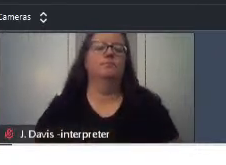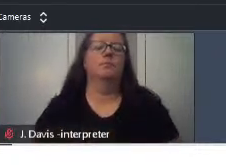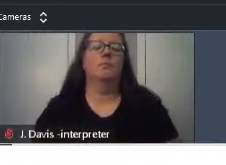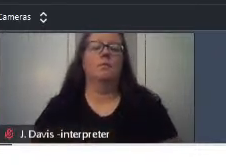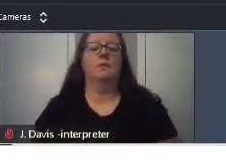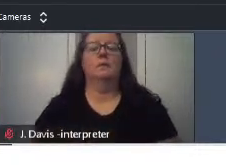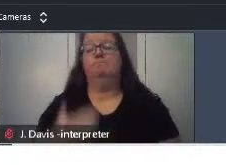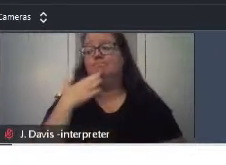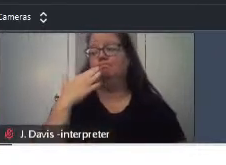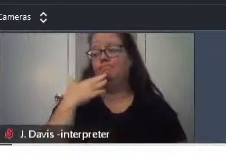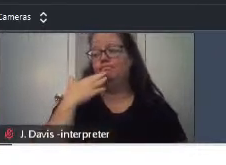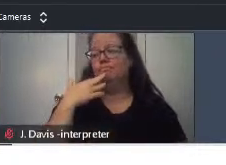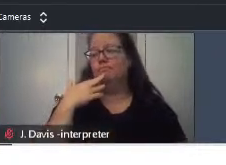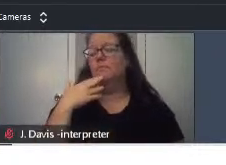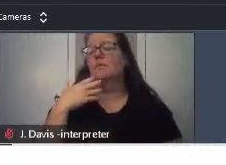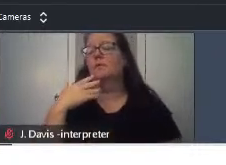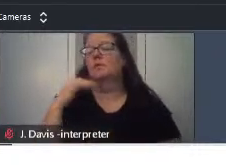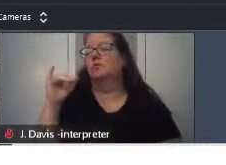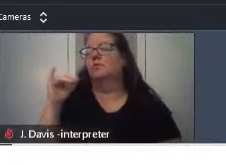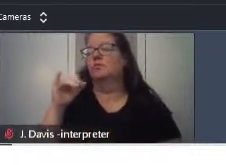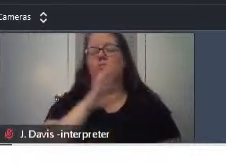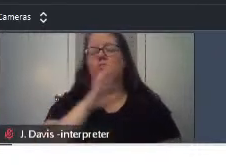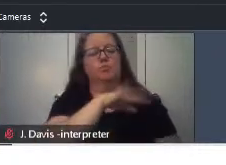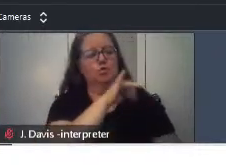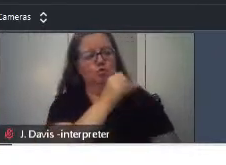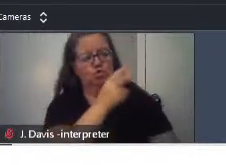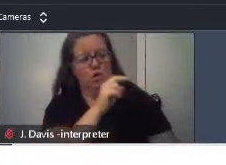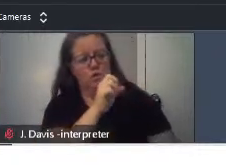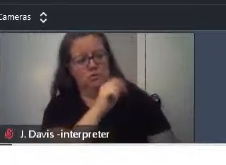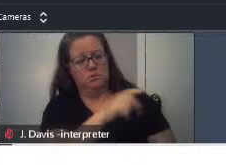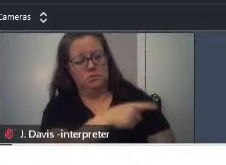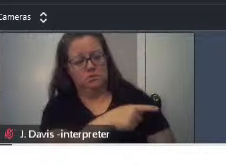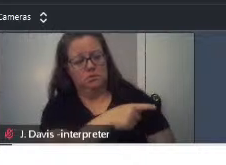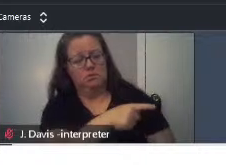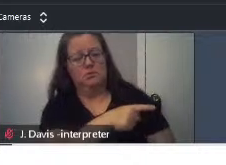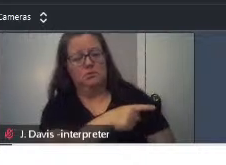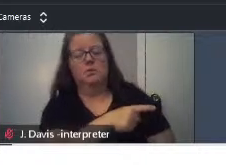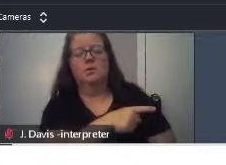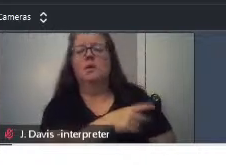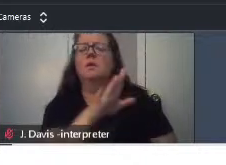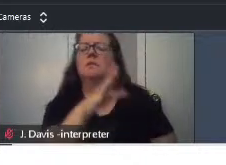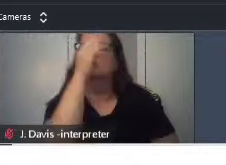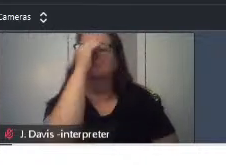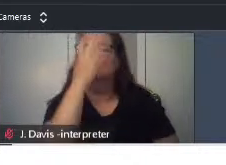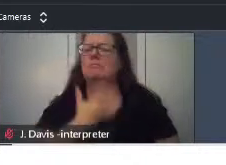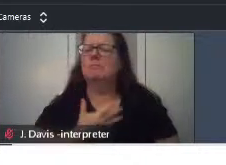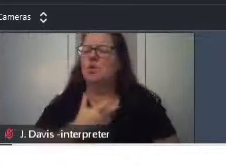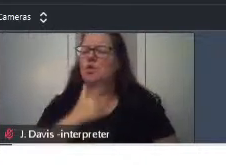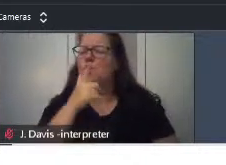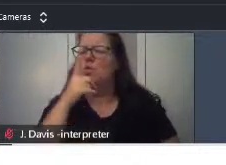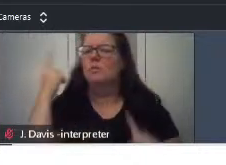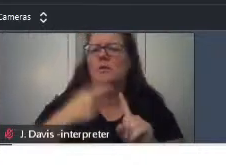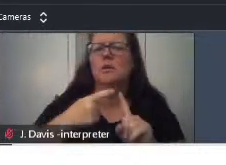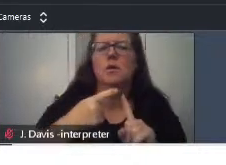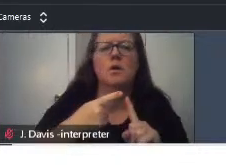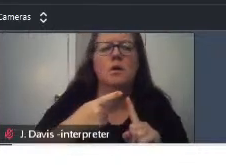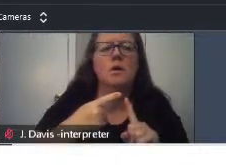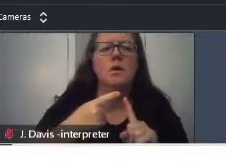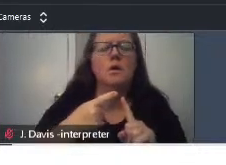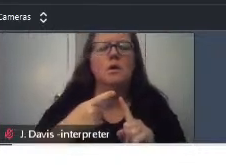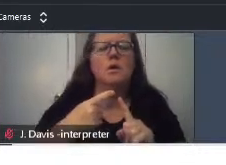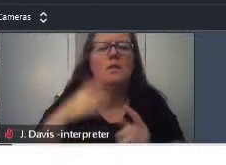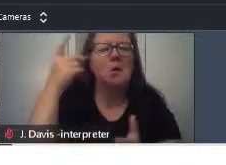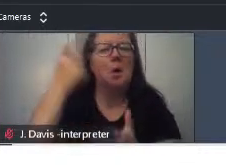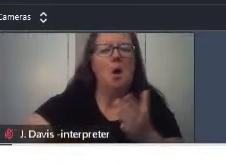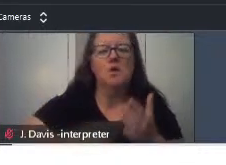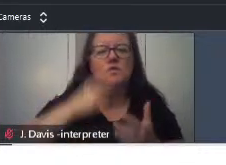sir. Thank you. Councilwoman Johnson. Just one quick one, thank you. We, just for information's sake, what was anticipated total cost for